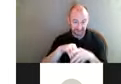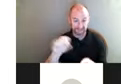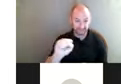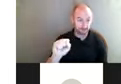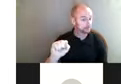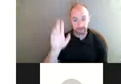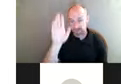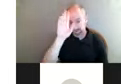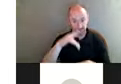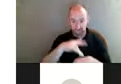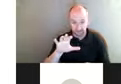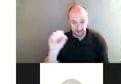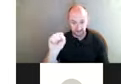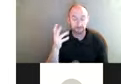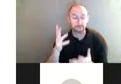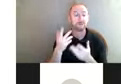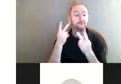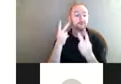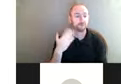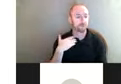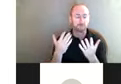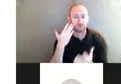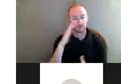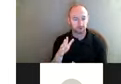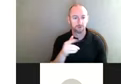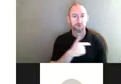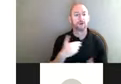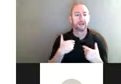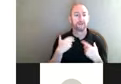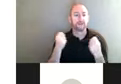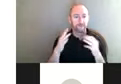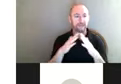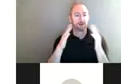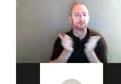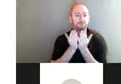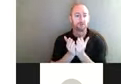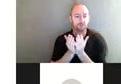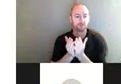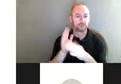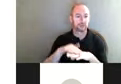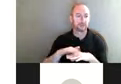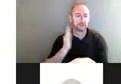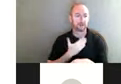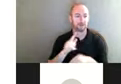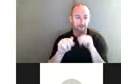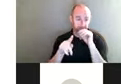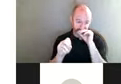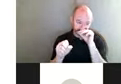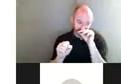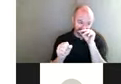to Seattle, or maybe even if you have visited, you might not know, we have a lot of houseboats on our local lakes. And